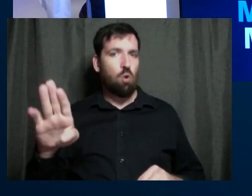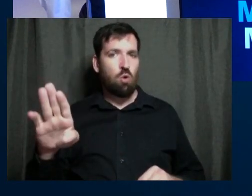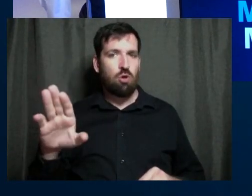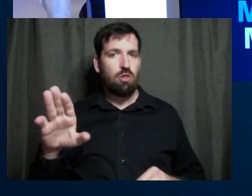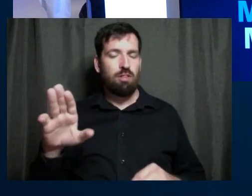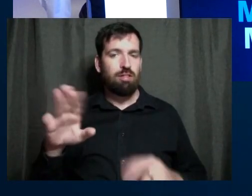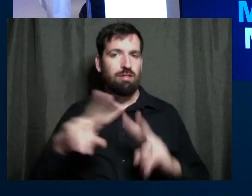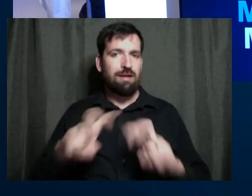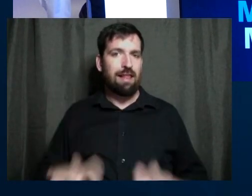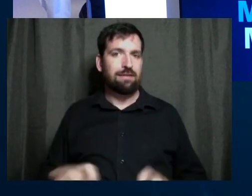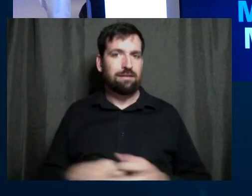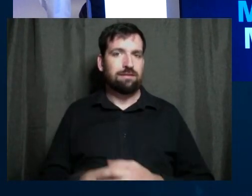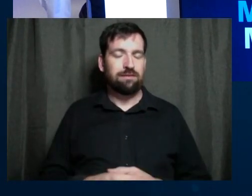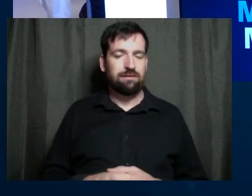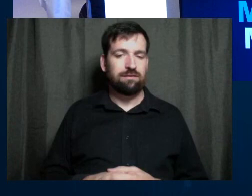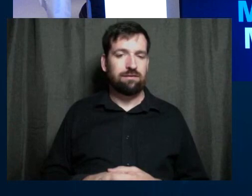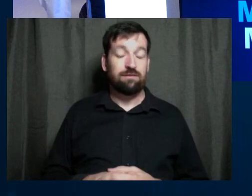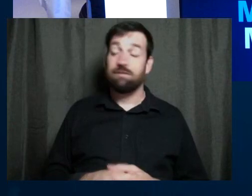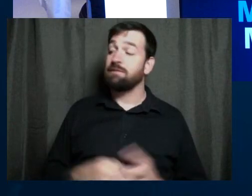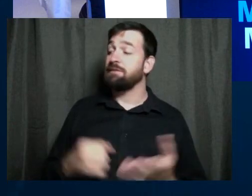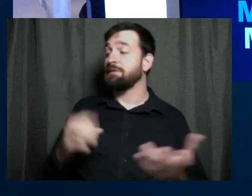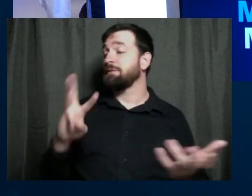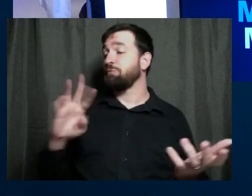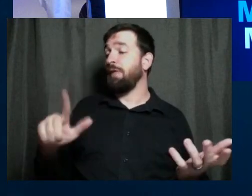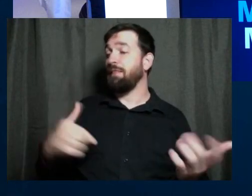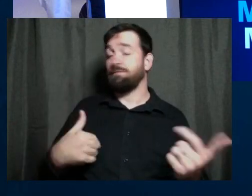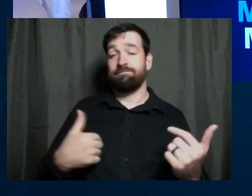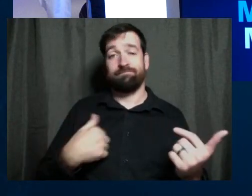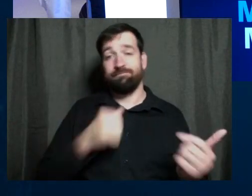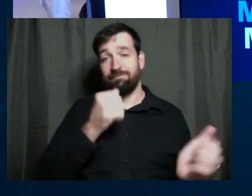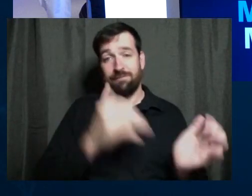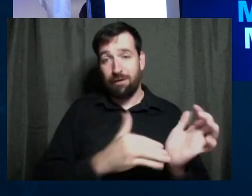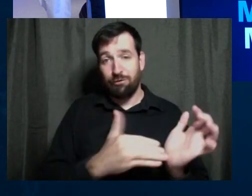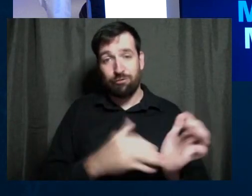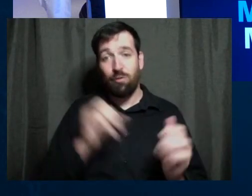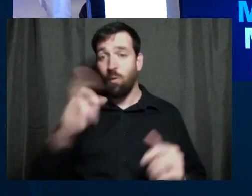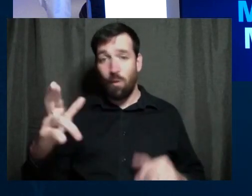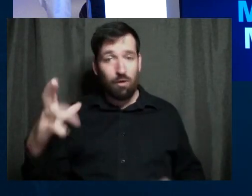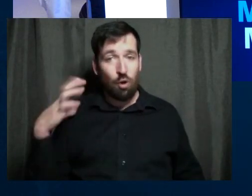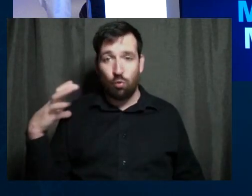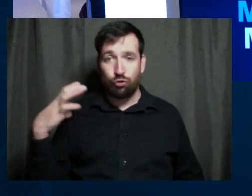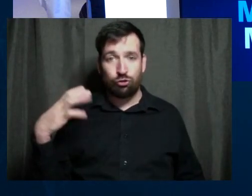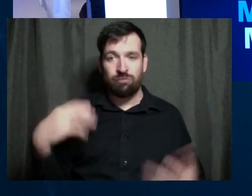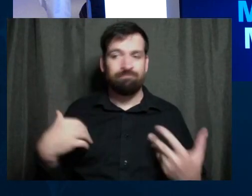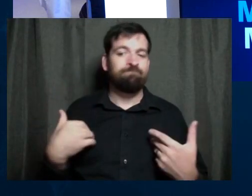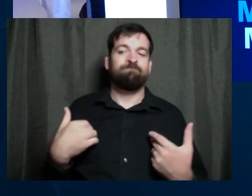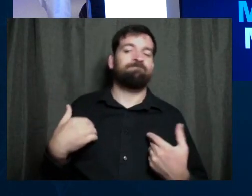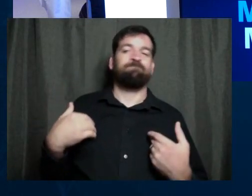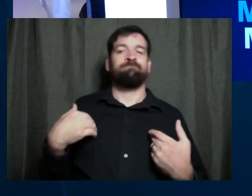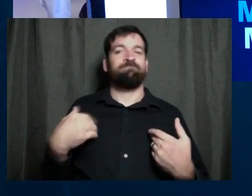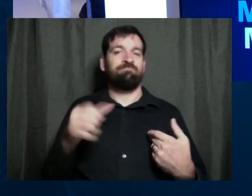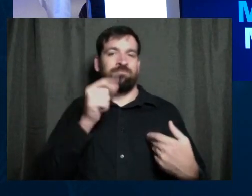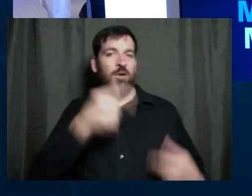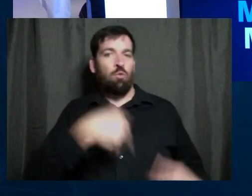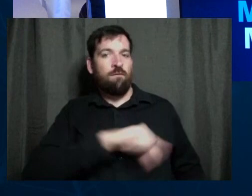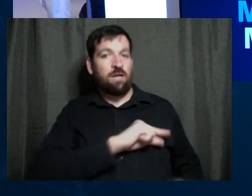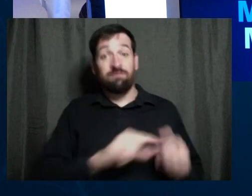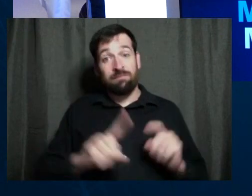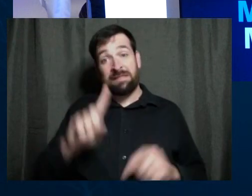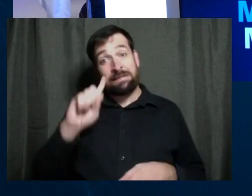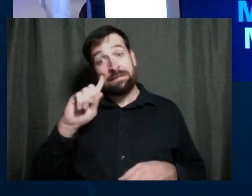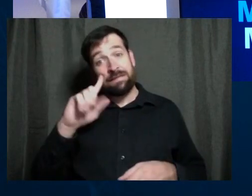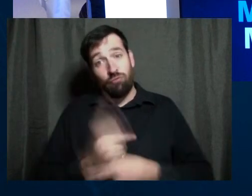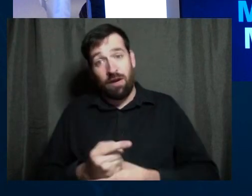problem? Well, being neither a doctor nor a coach, I don't know how qualified I am to. But I mean, it sounded right. But